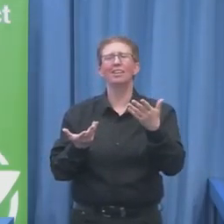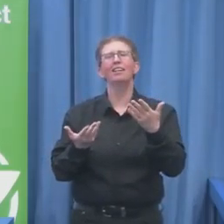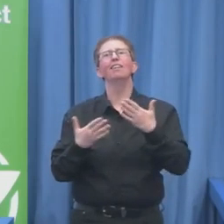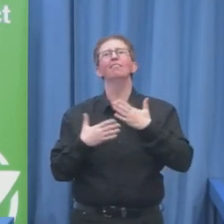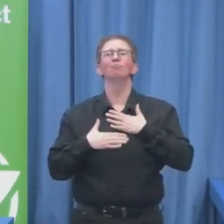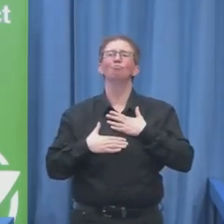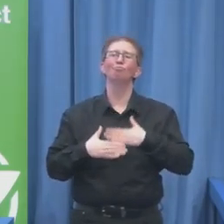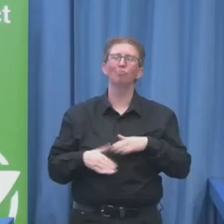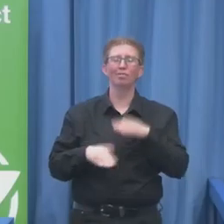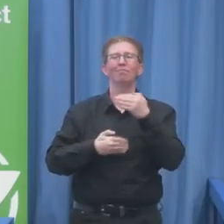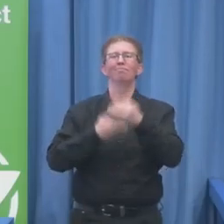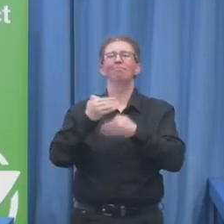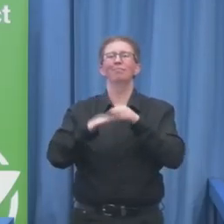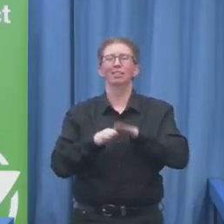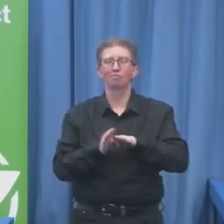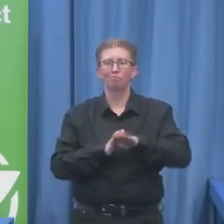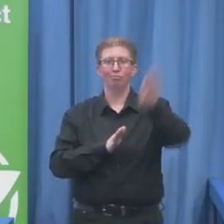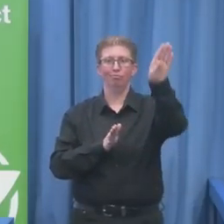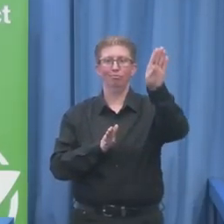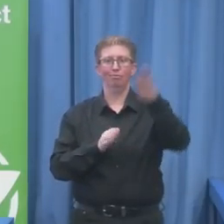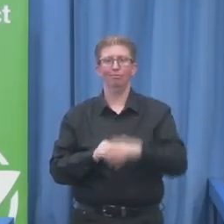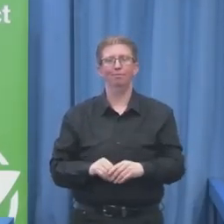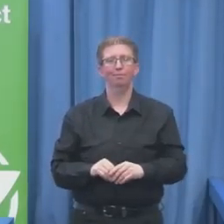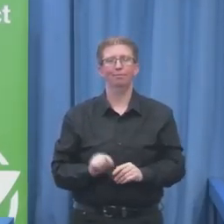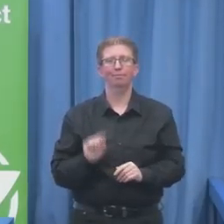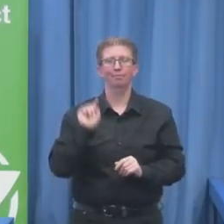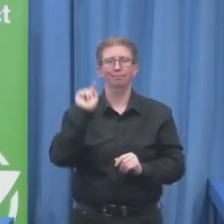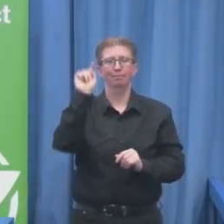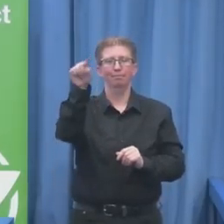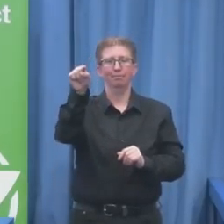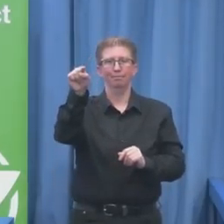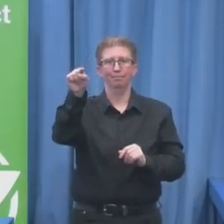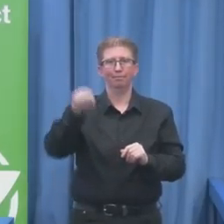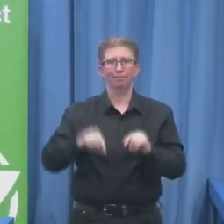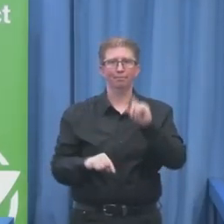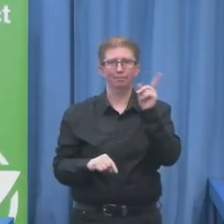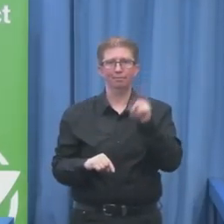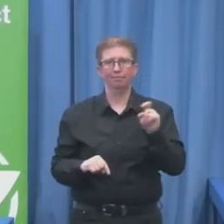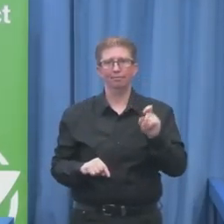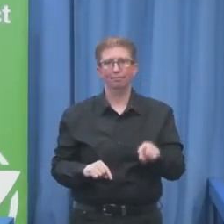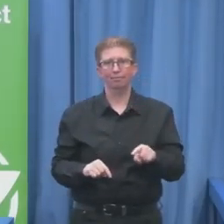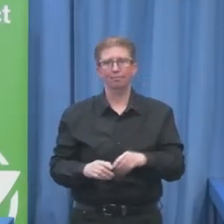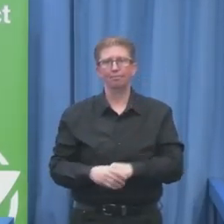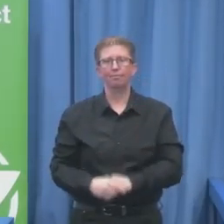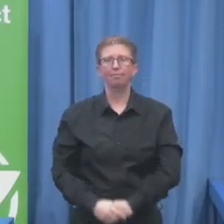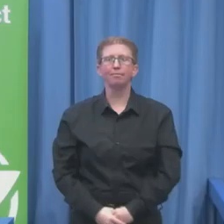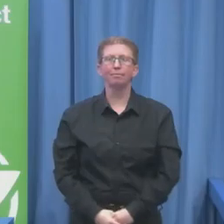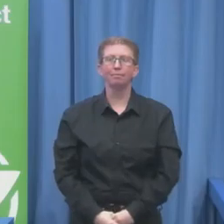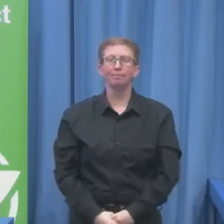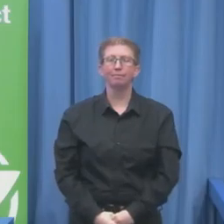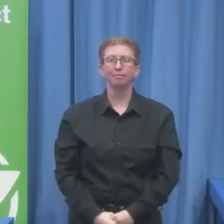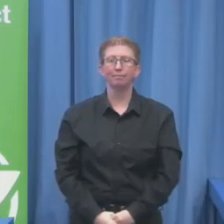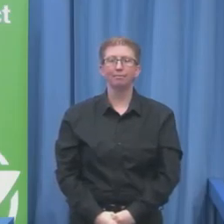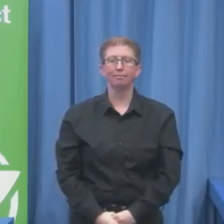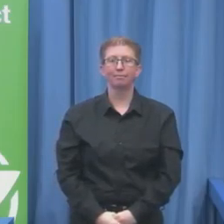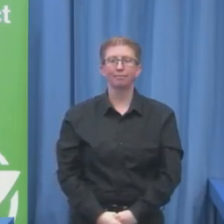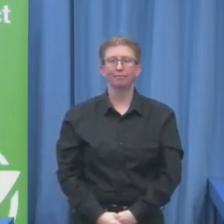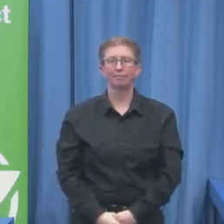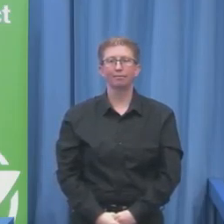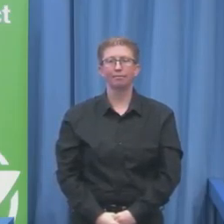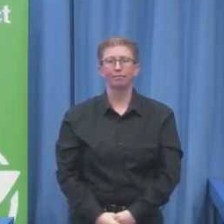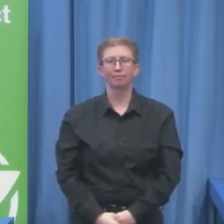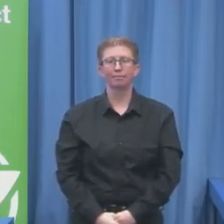There was a lady over there, yes. Hi, my name is Marna. I'm from the Living Link, a supported employment organization in South